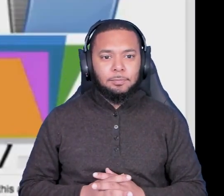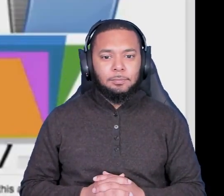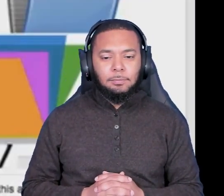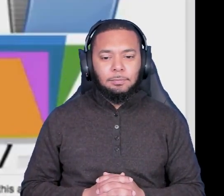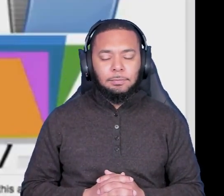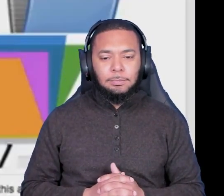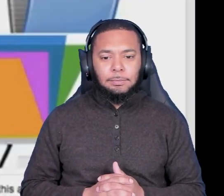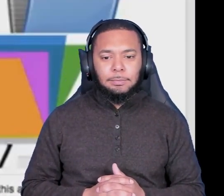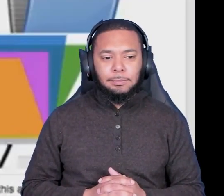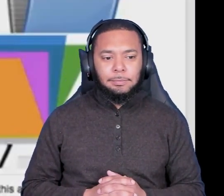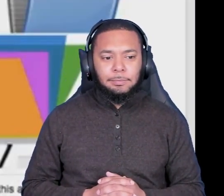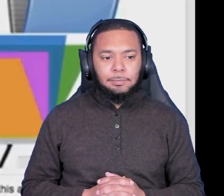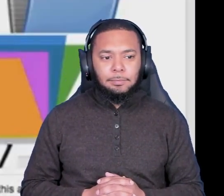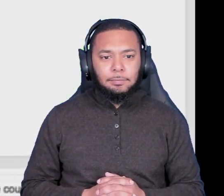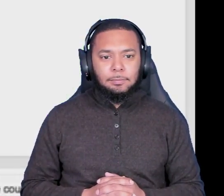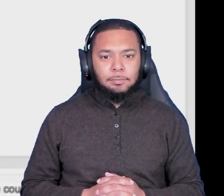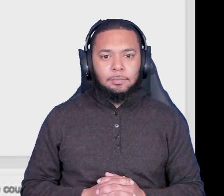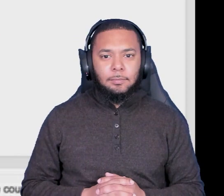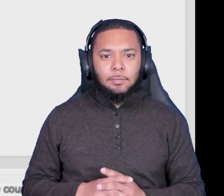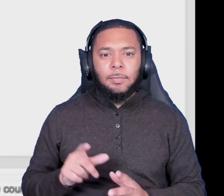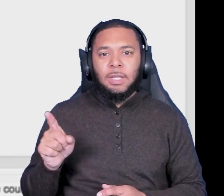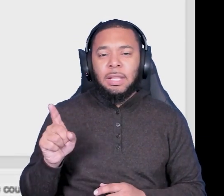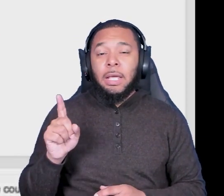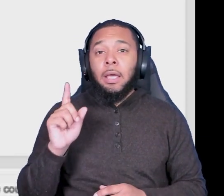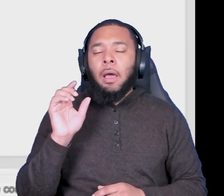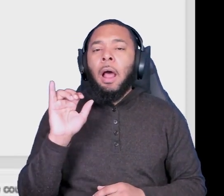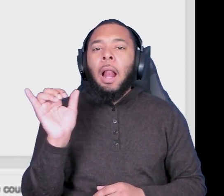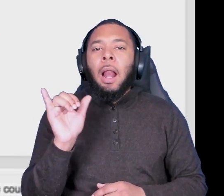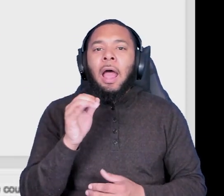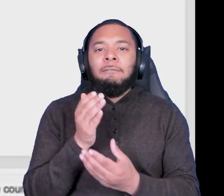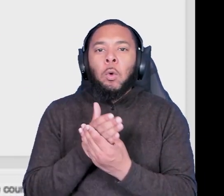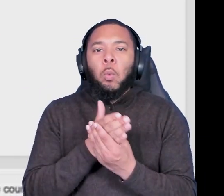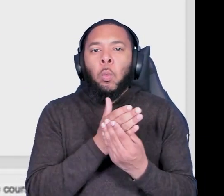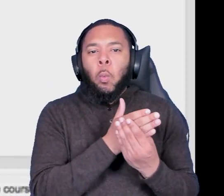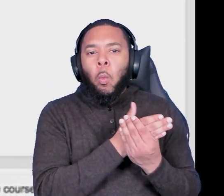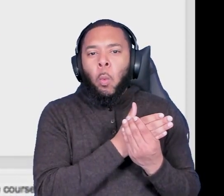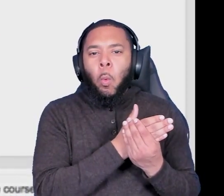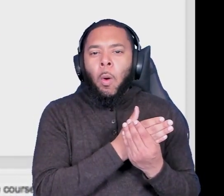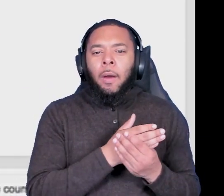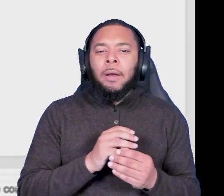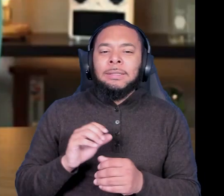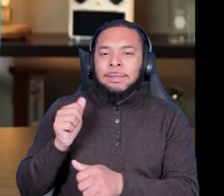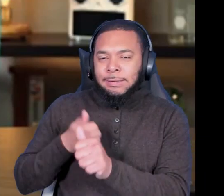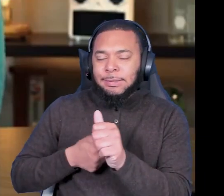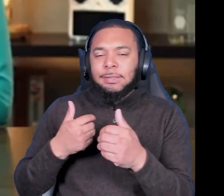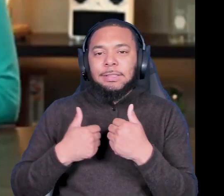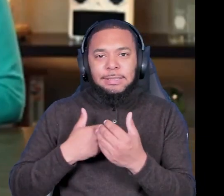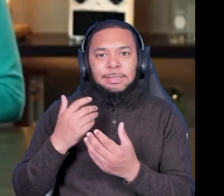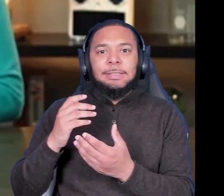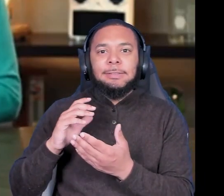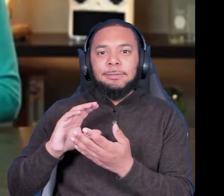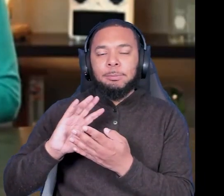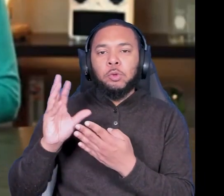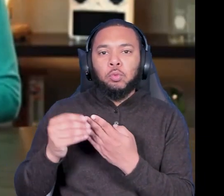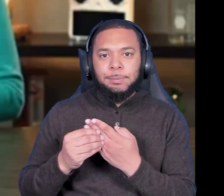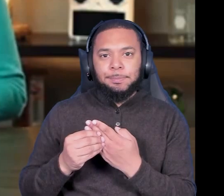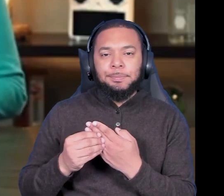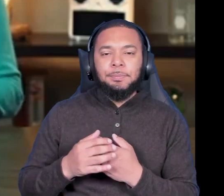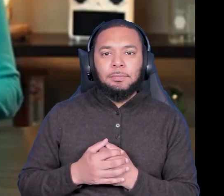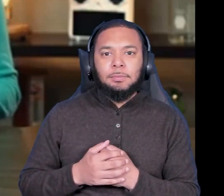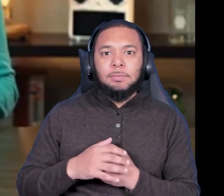These work like folders. And there's programs in all of them. Even if you Google